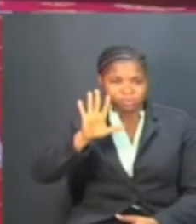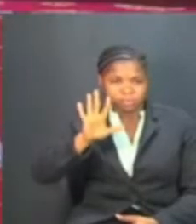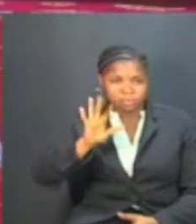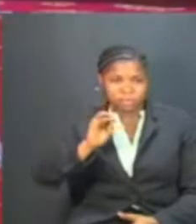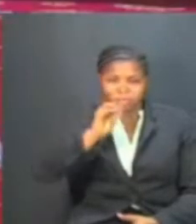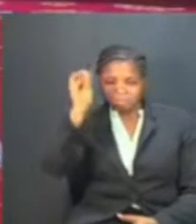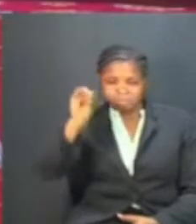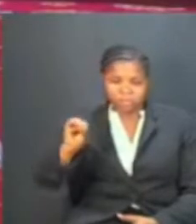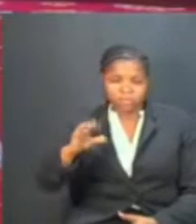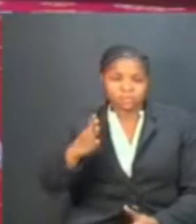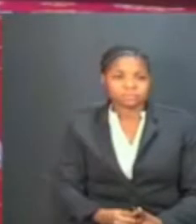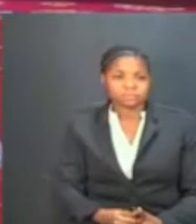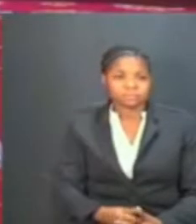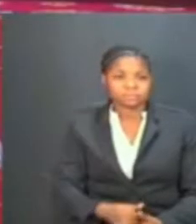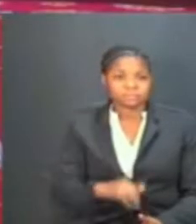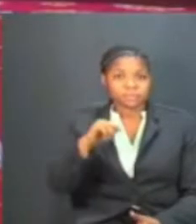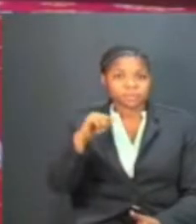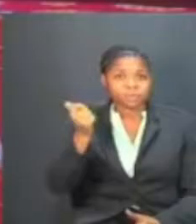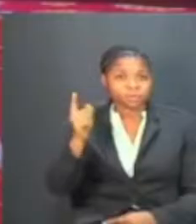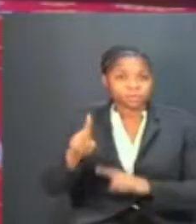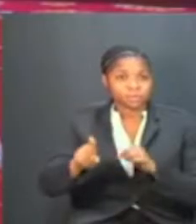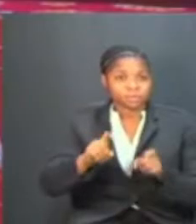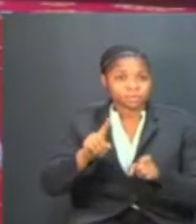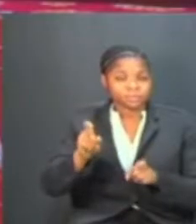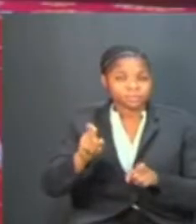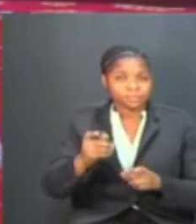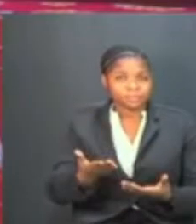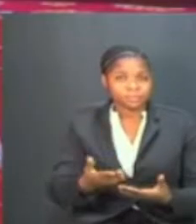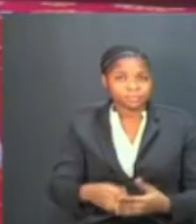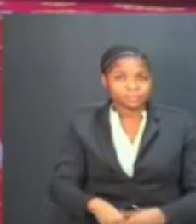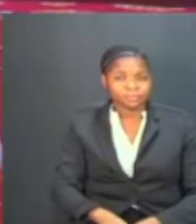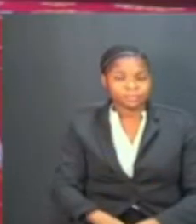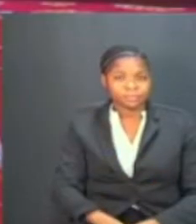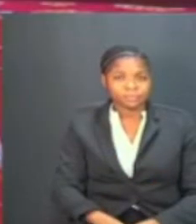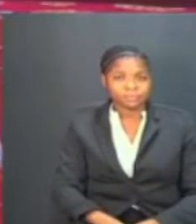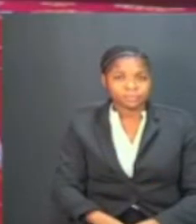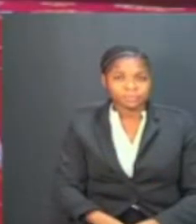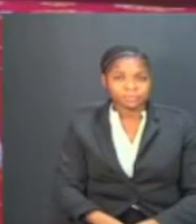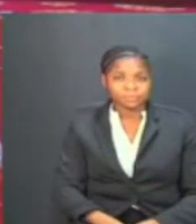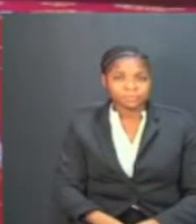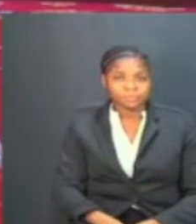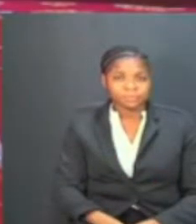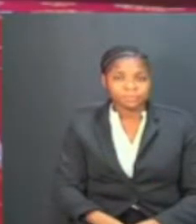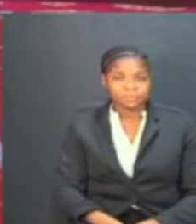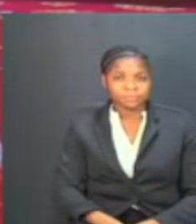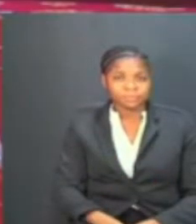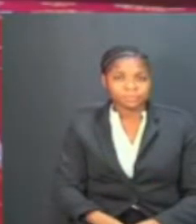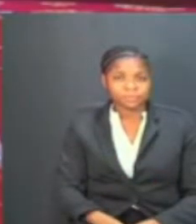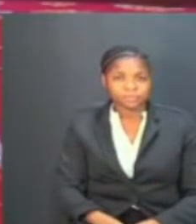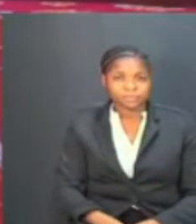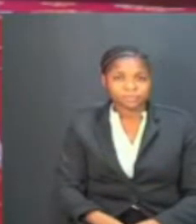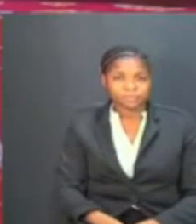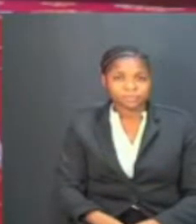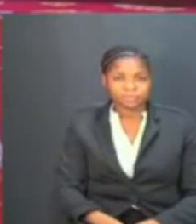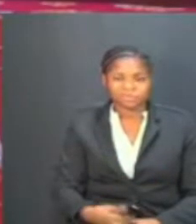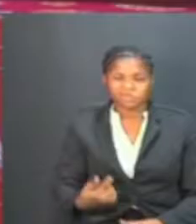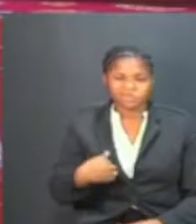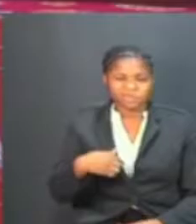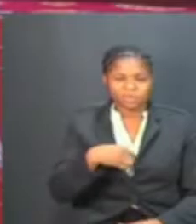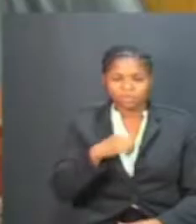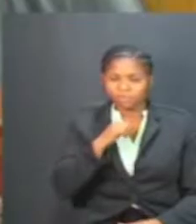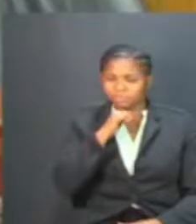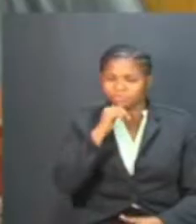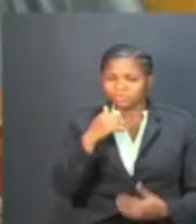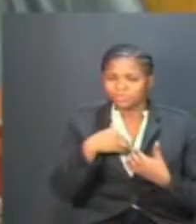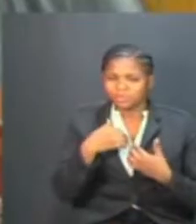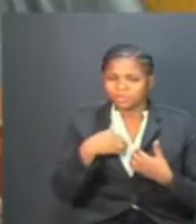Honourable Member, any supplementary question? Mr. Speaker, there will be none except